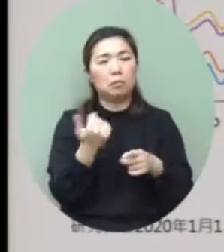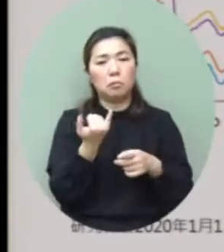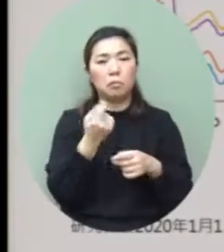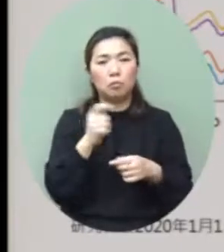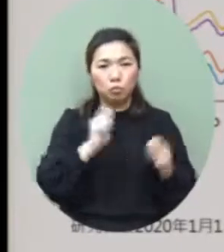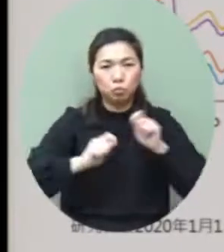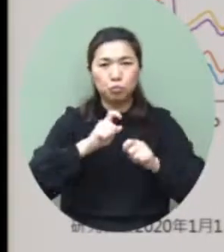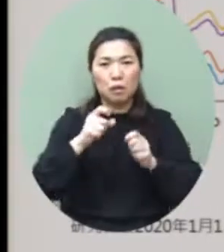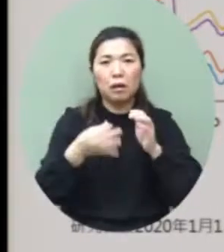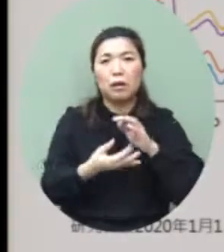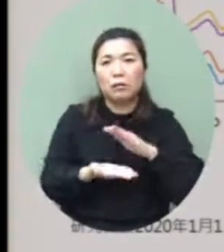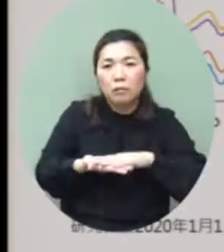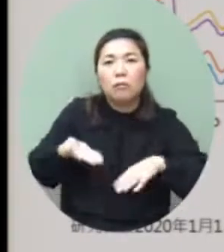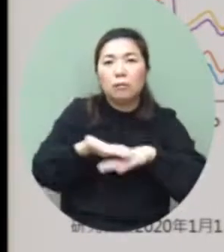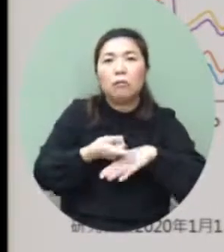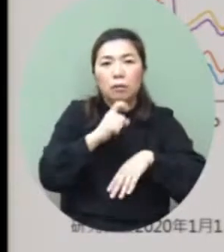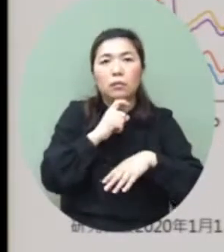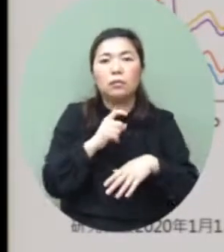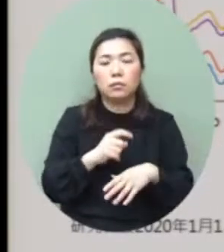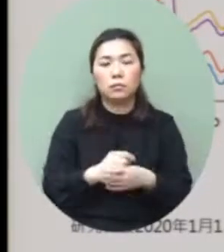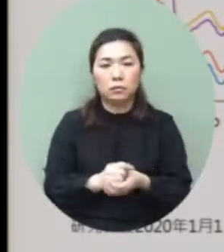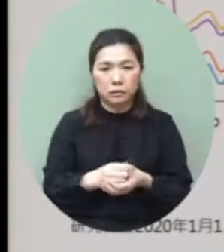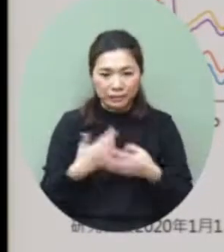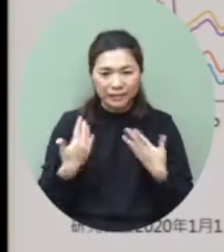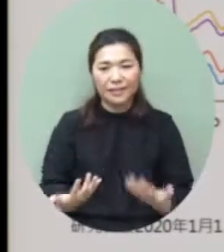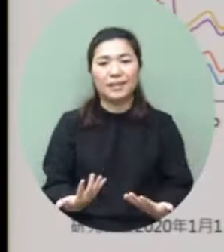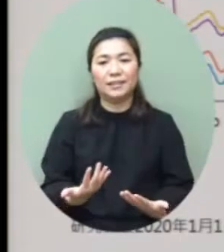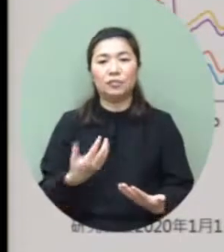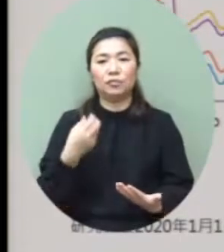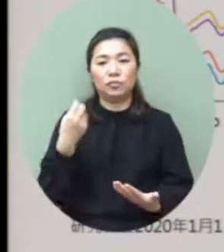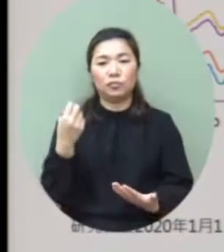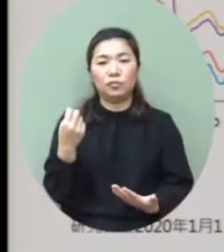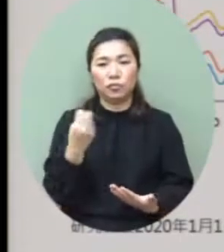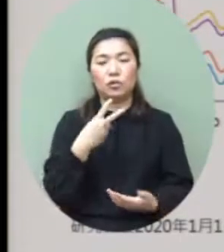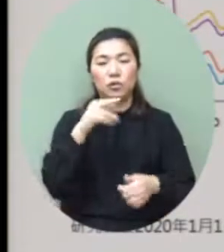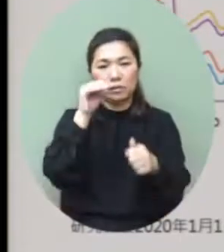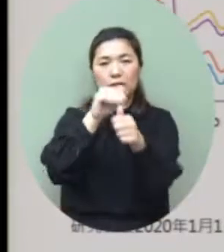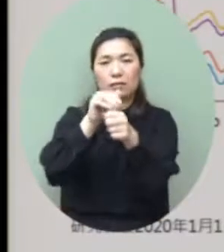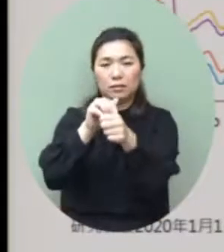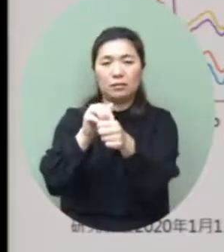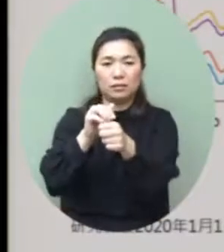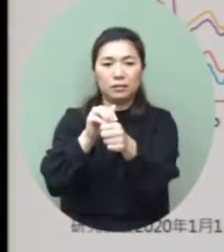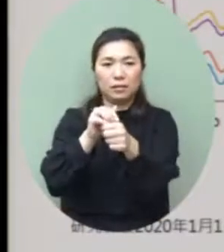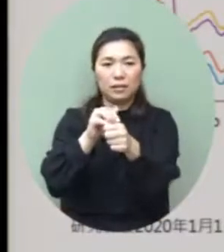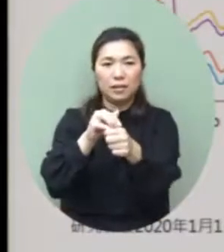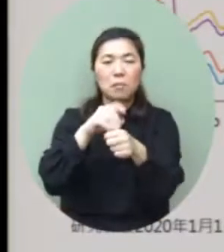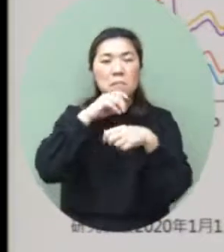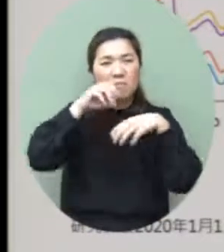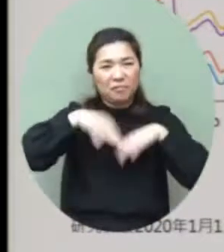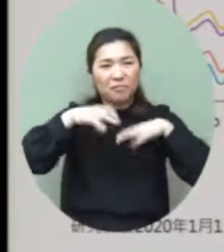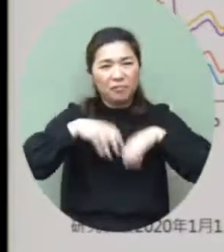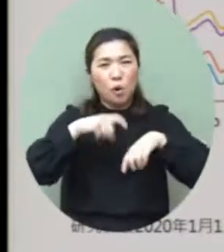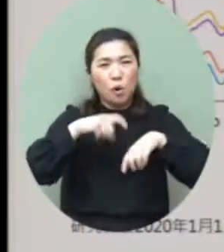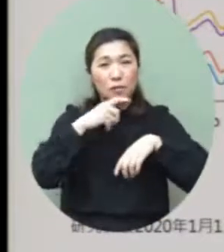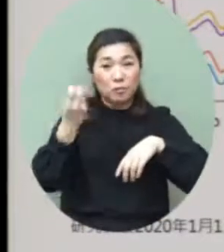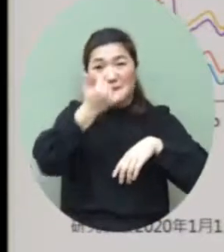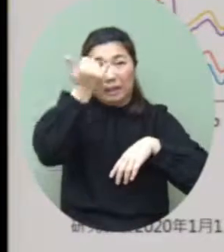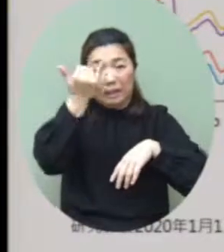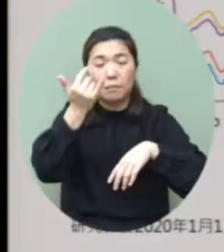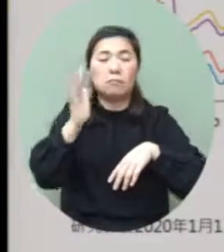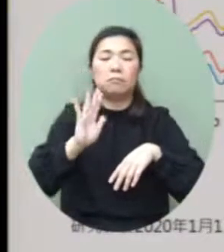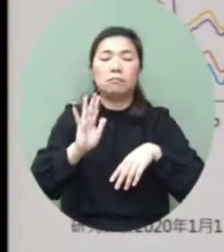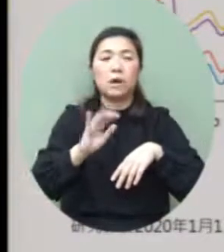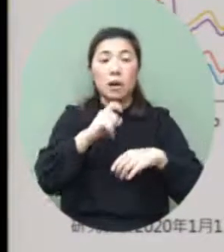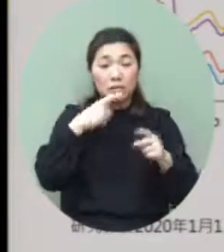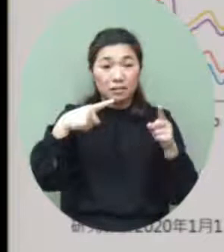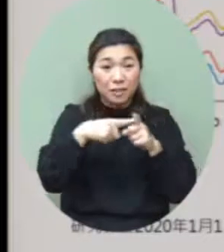slight sign of increase. I think the media have captured a lot of photos showing that people are now moving